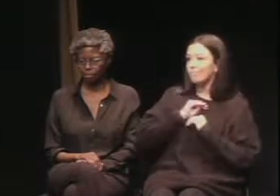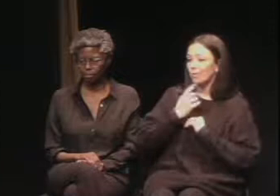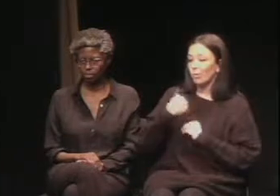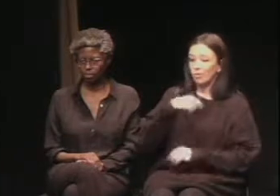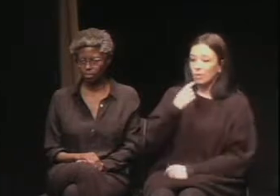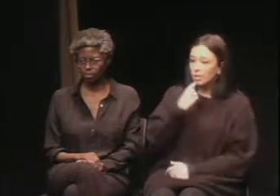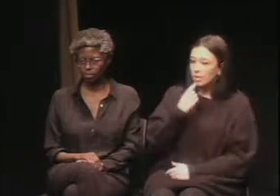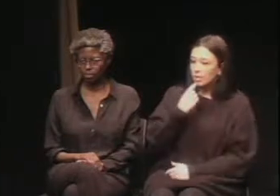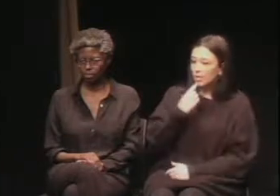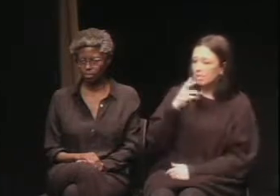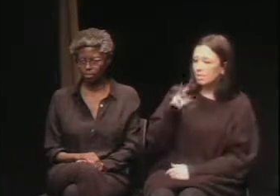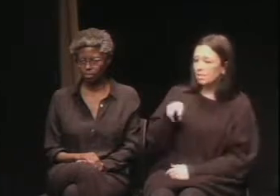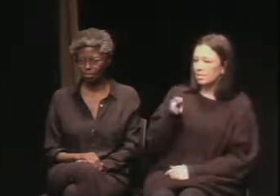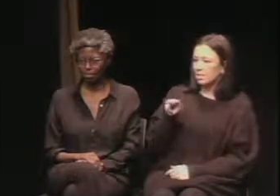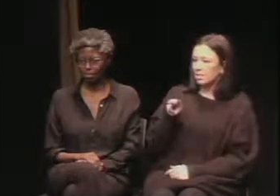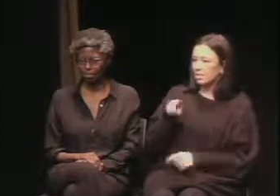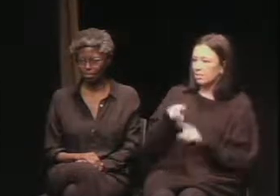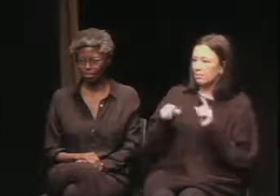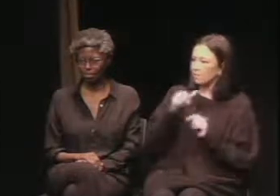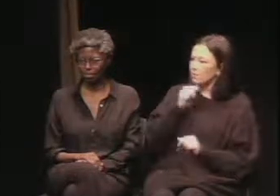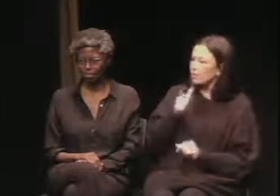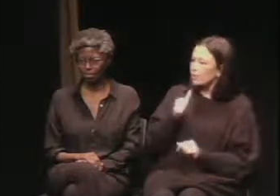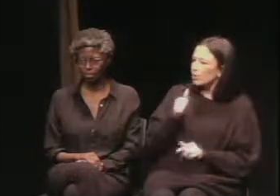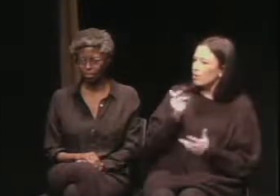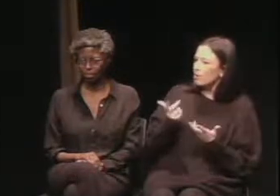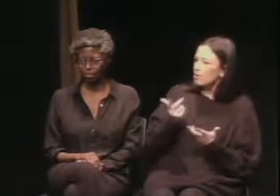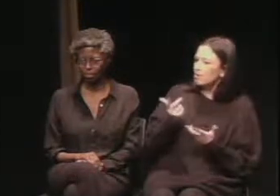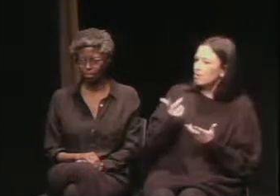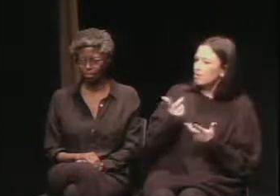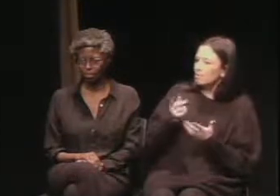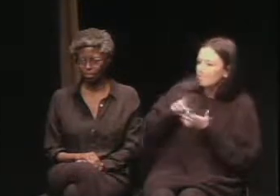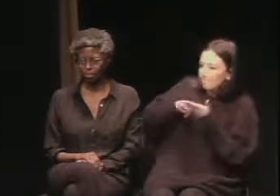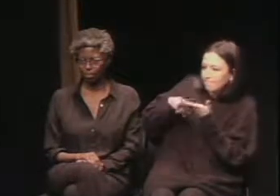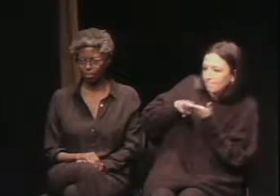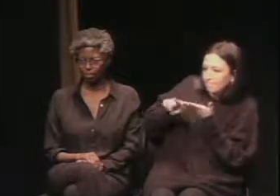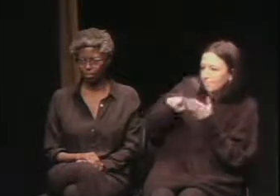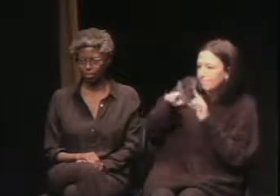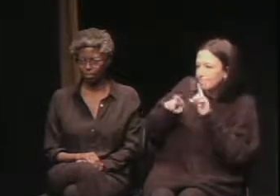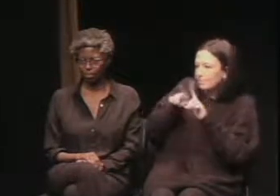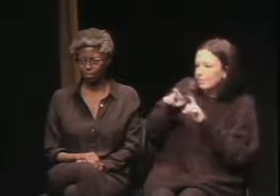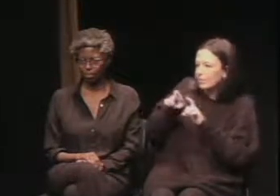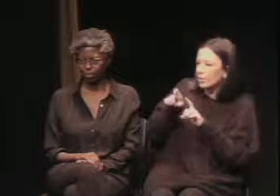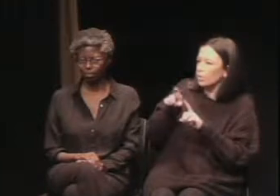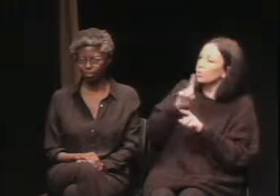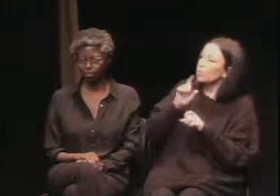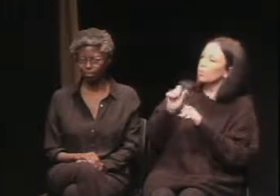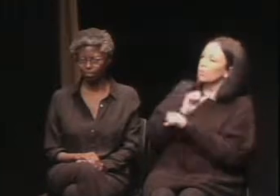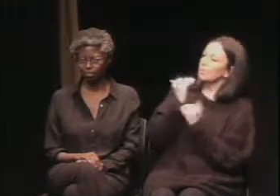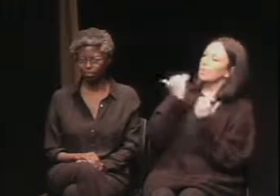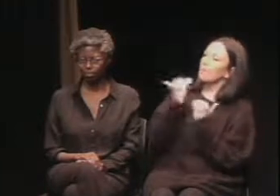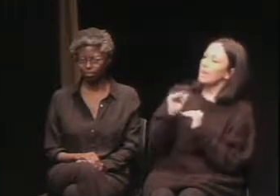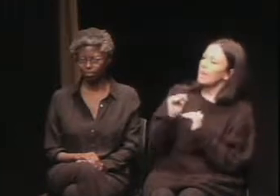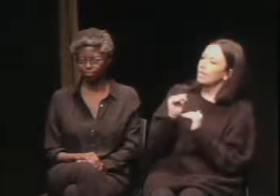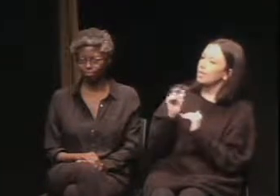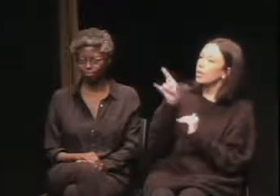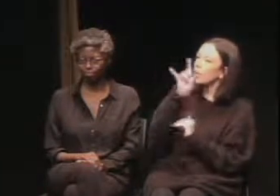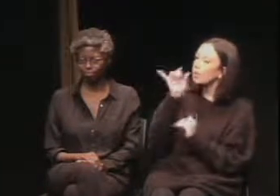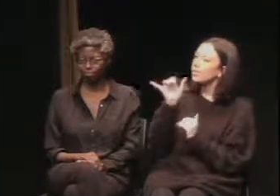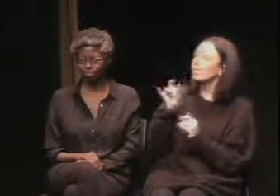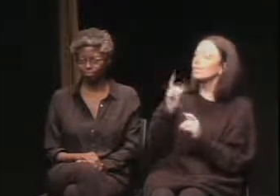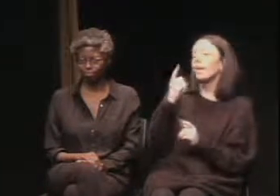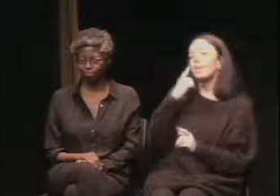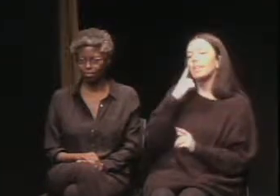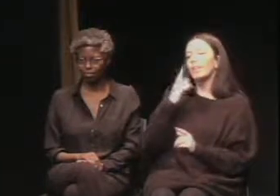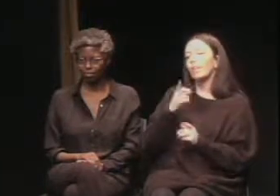disappointed, mm-hmm. but we don't ever interrogate where the capacity is. Right. And I think that love